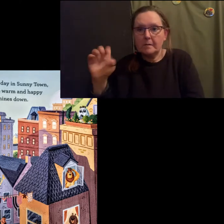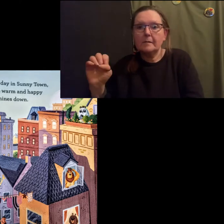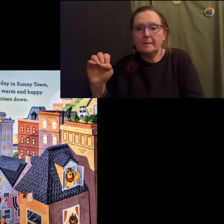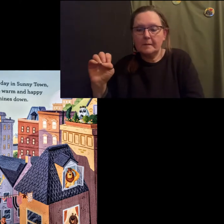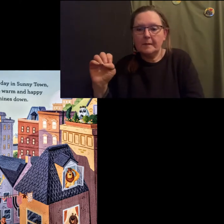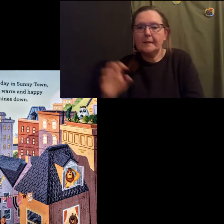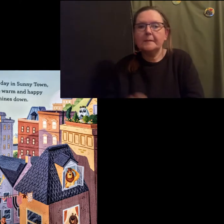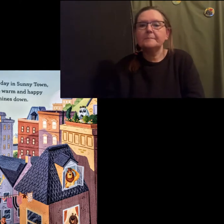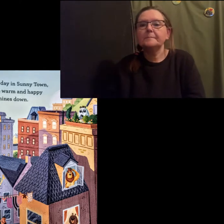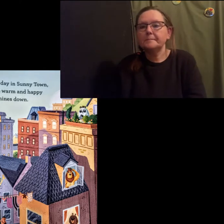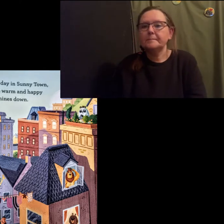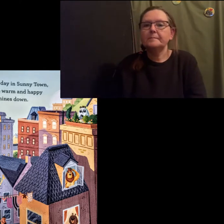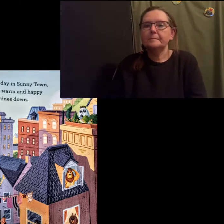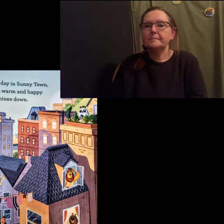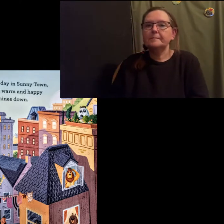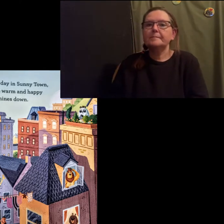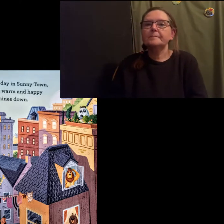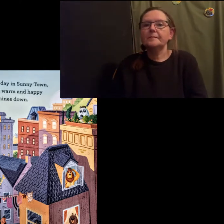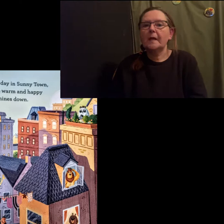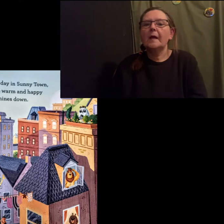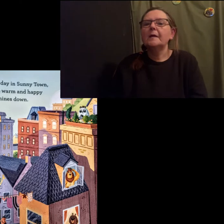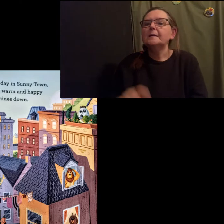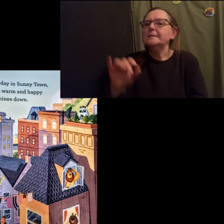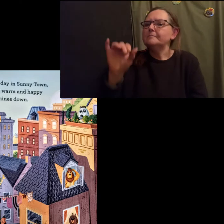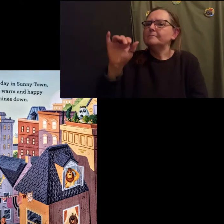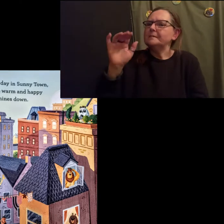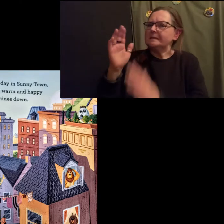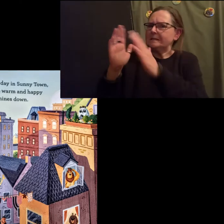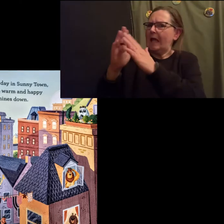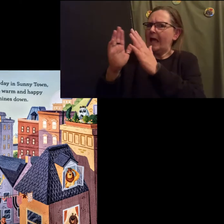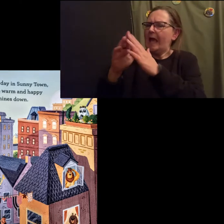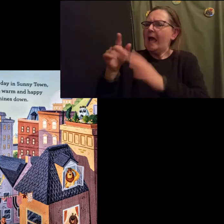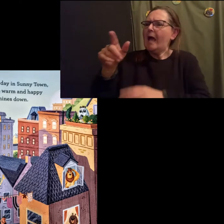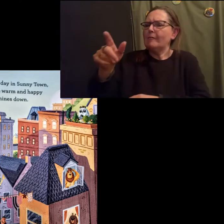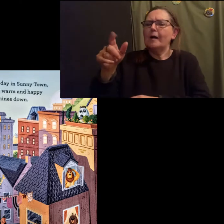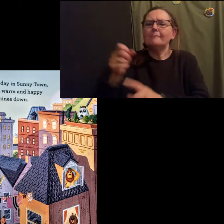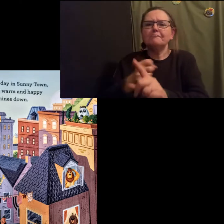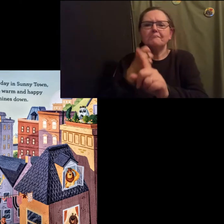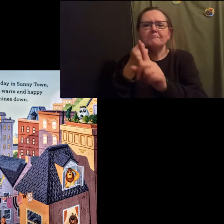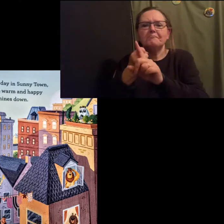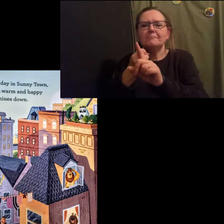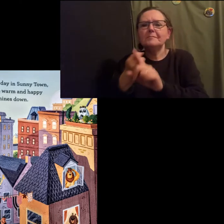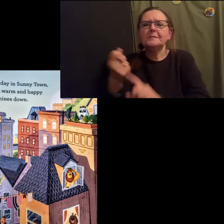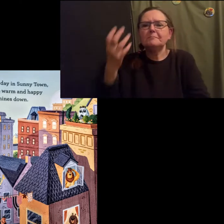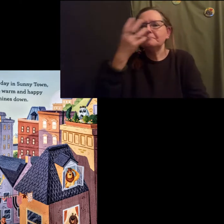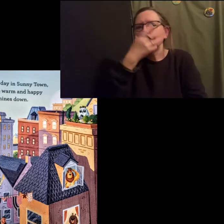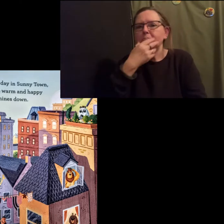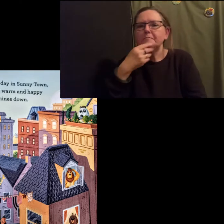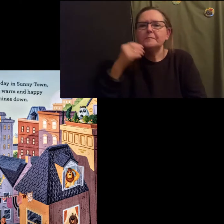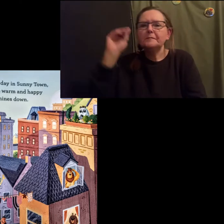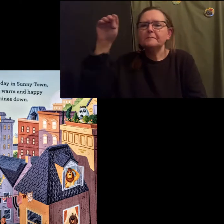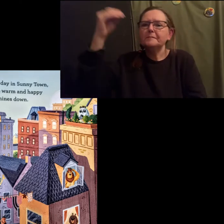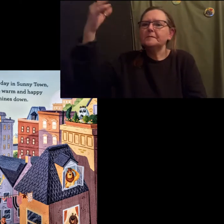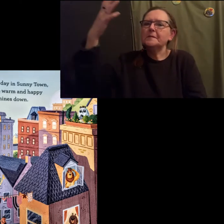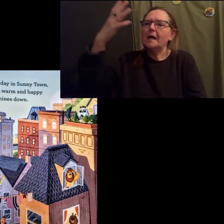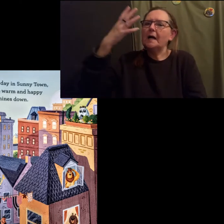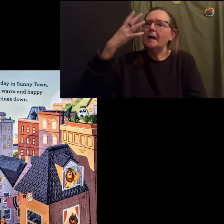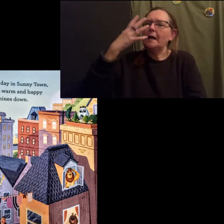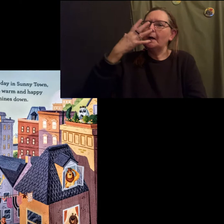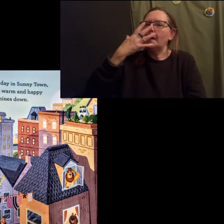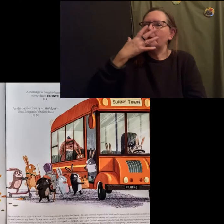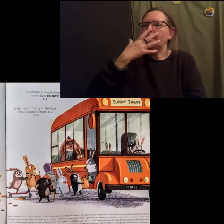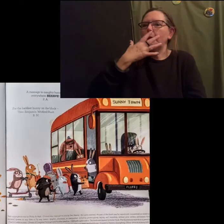It's a sunny summer day in Sunnytown, with the creatures warm and happy as the sun shines down.